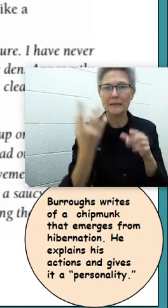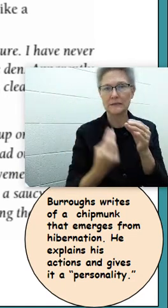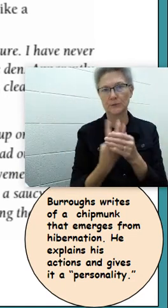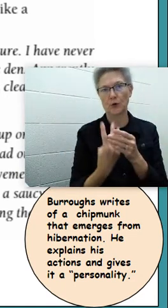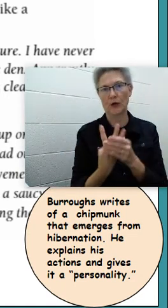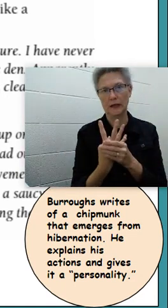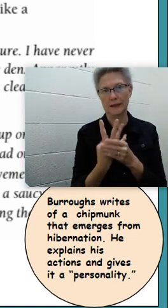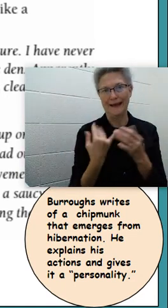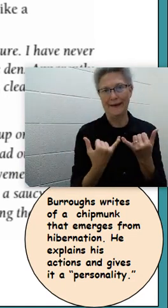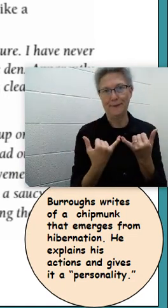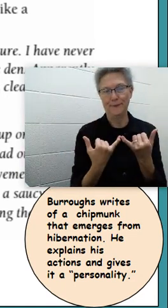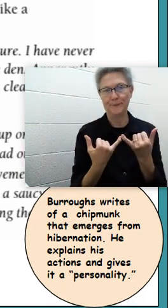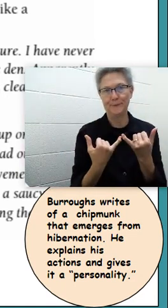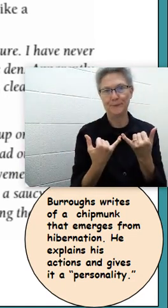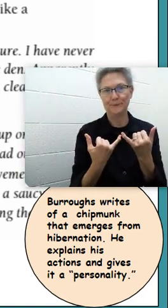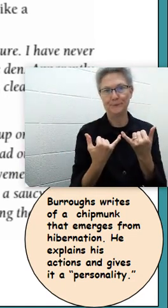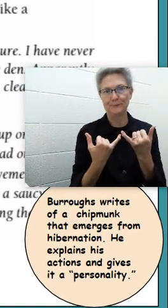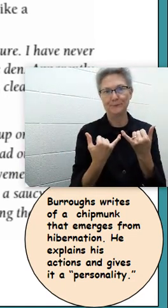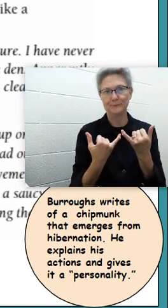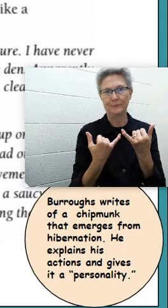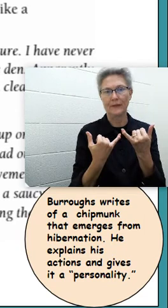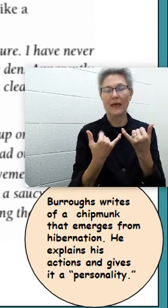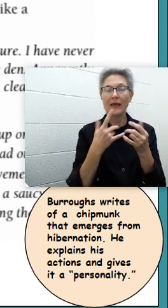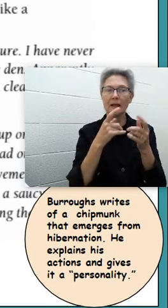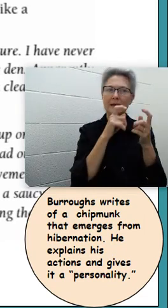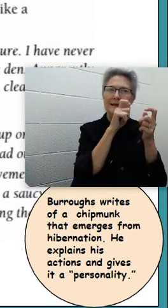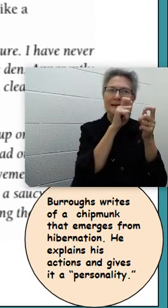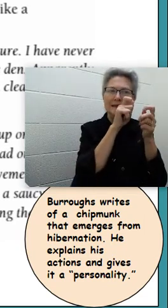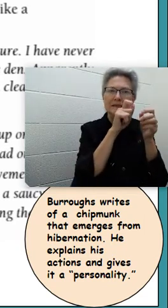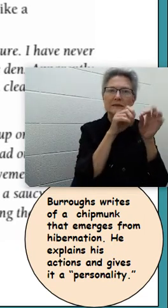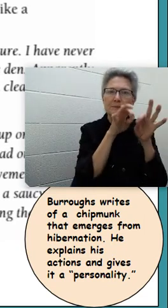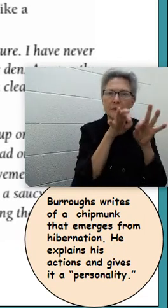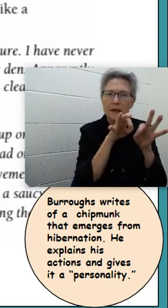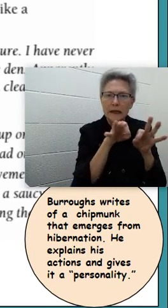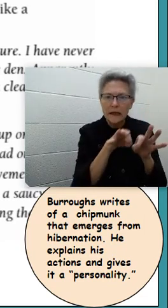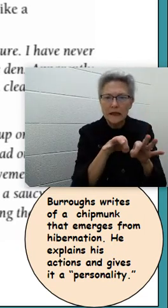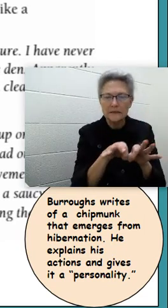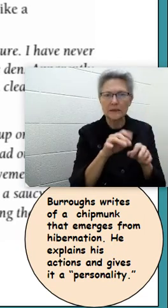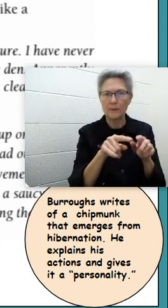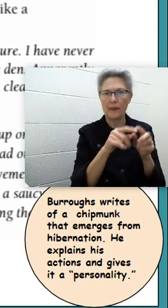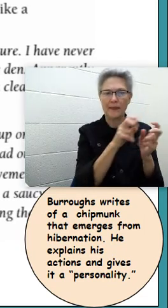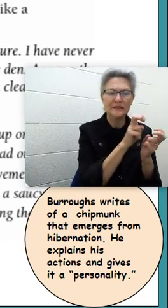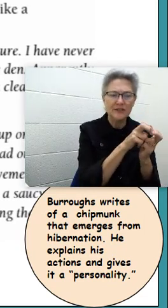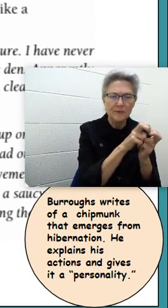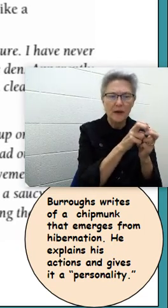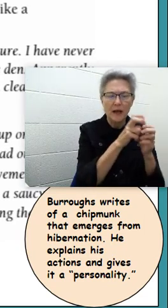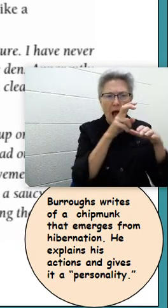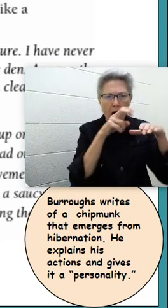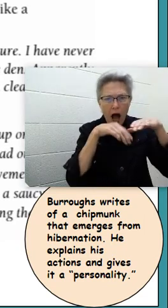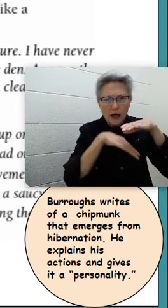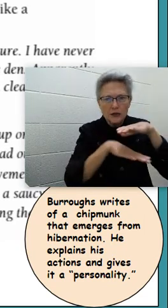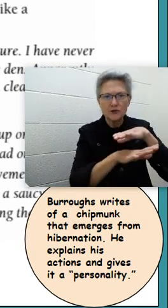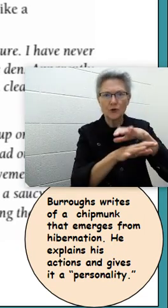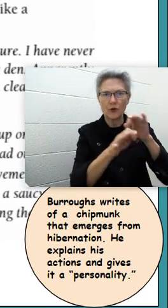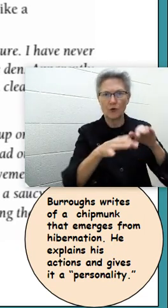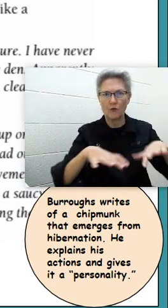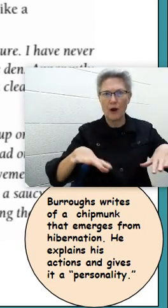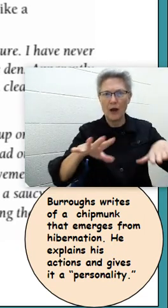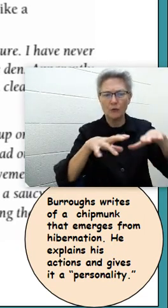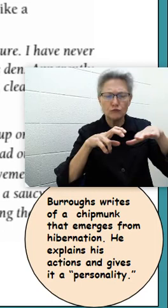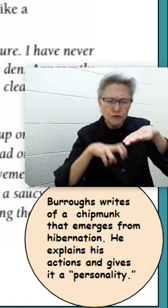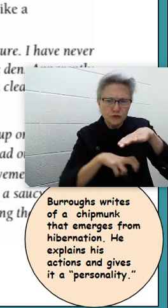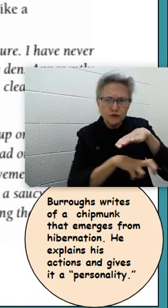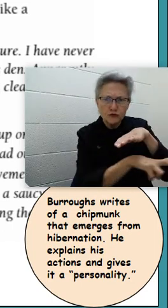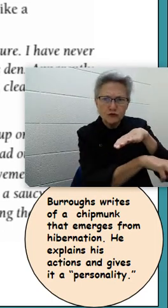springtime. And then he goes into detail about the chipmunk, underground and how he was